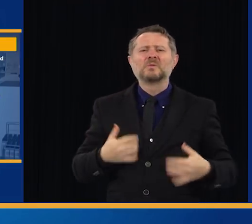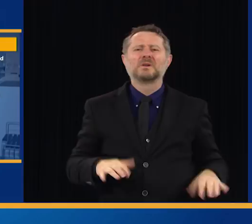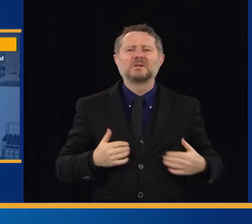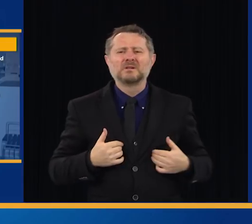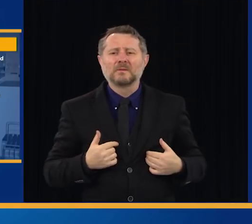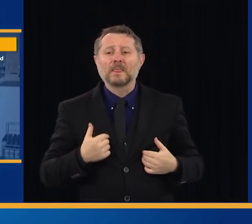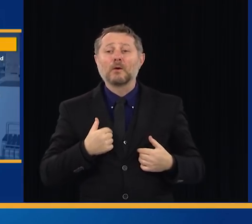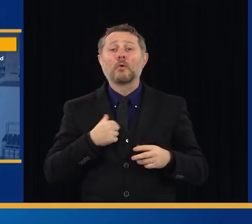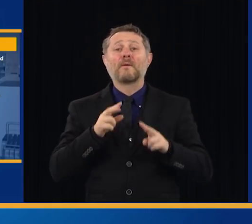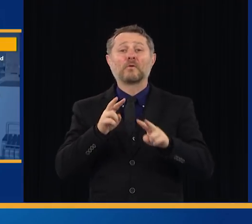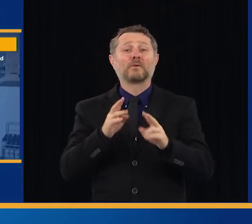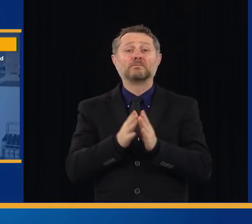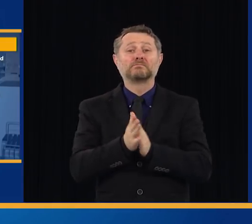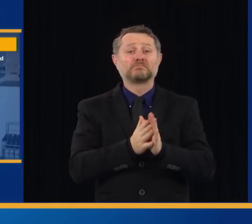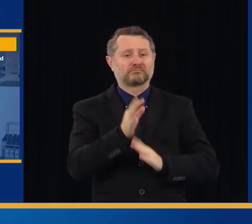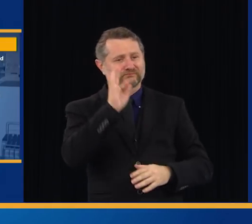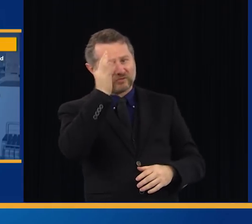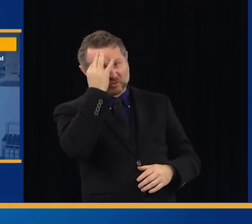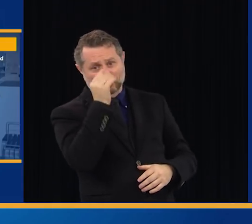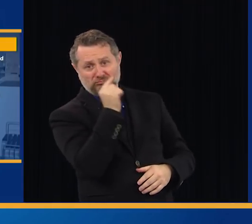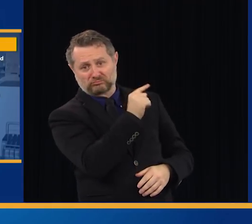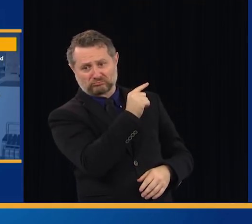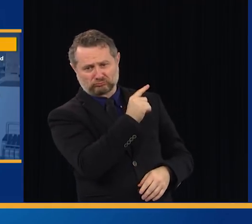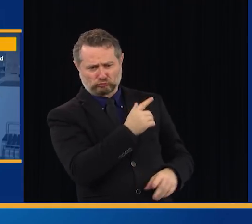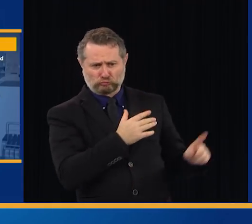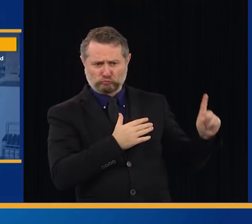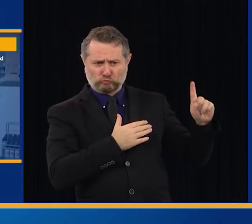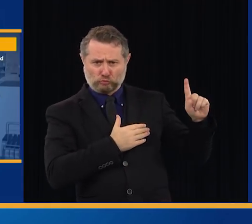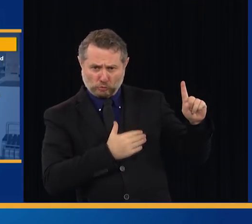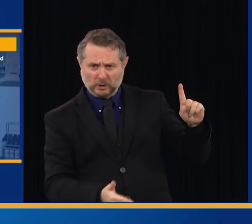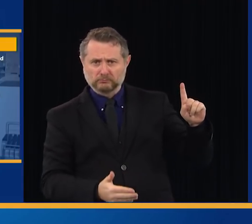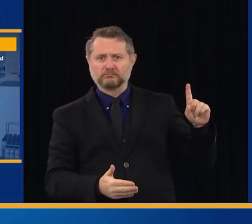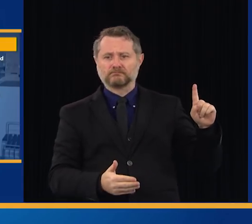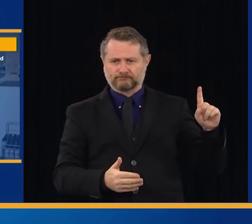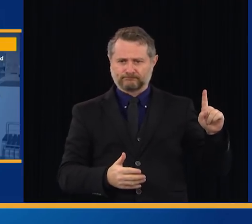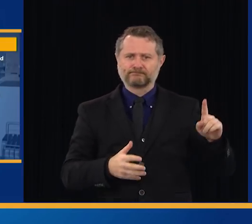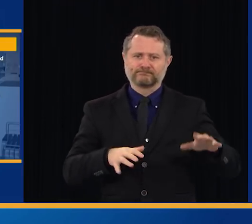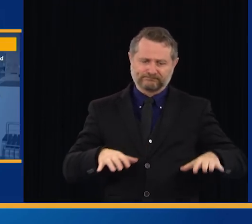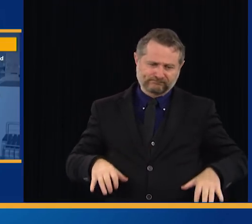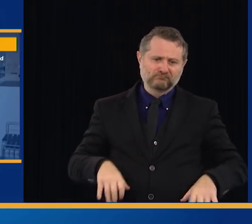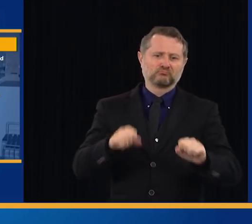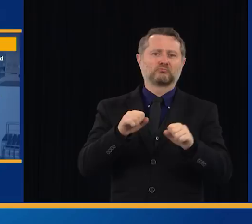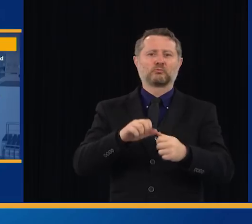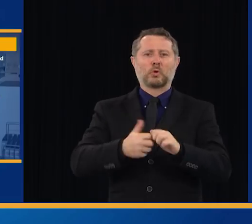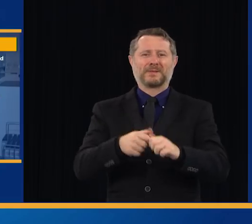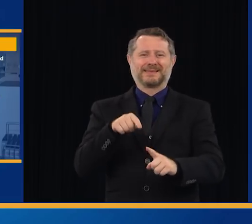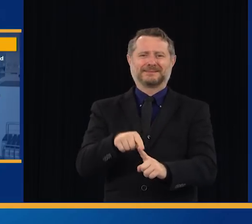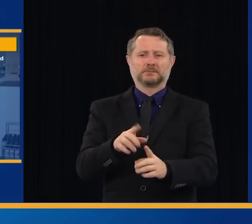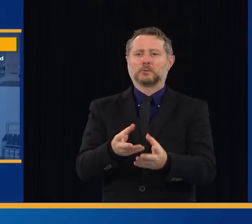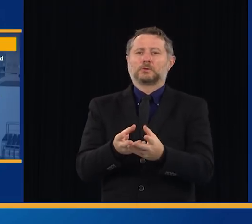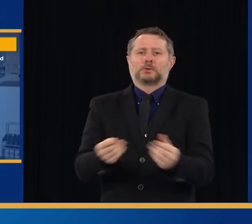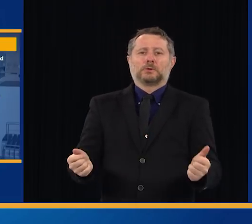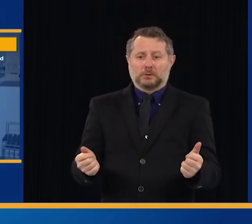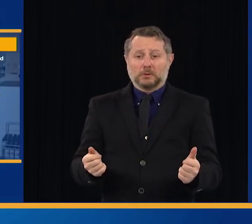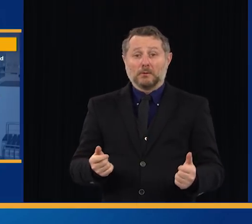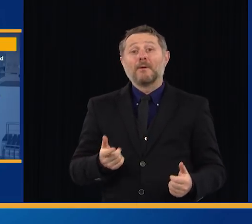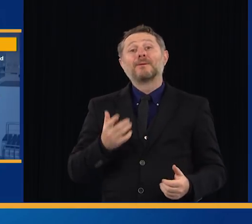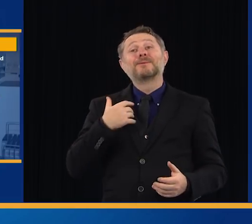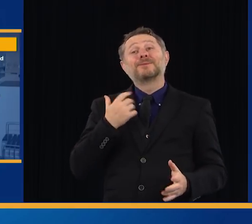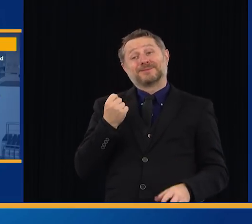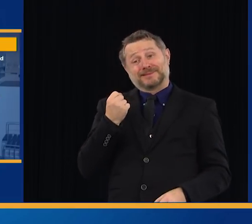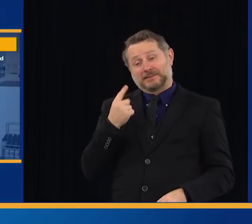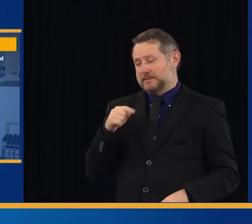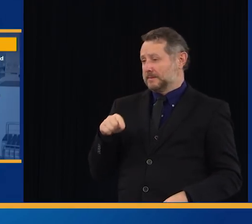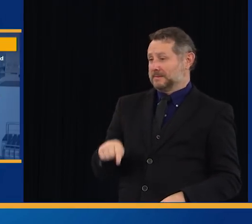federal government's willingness to tackle this, understanding that it will be imperfect